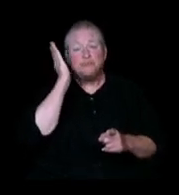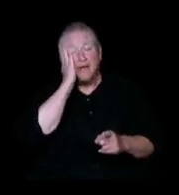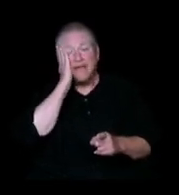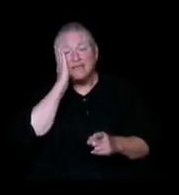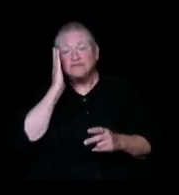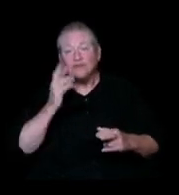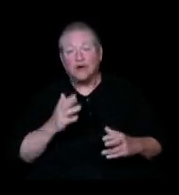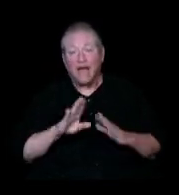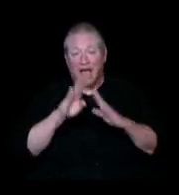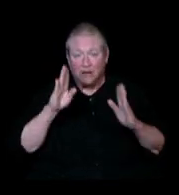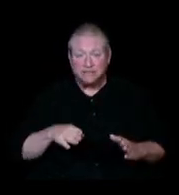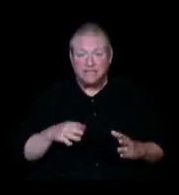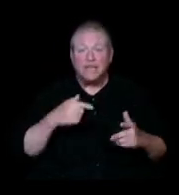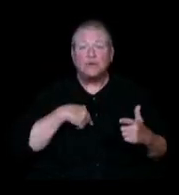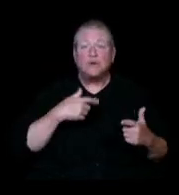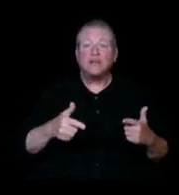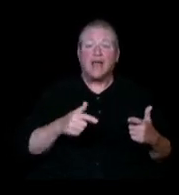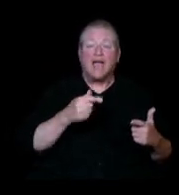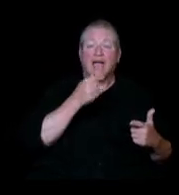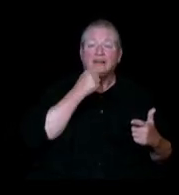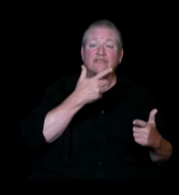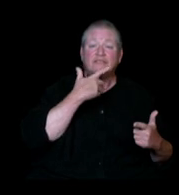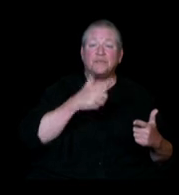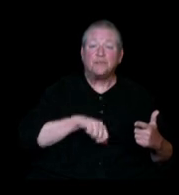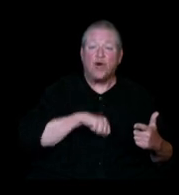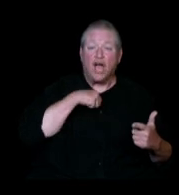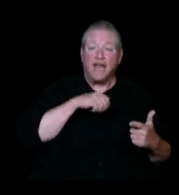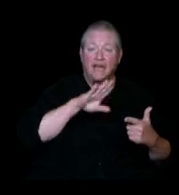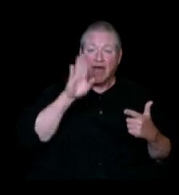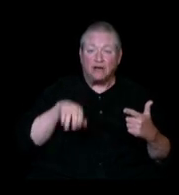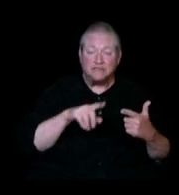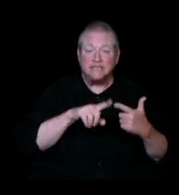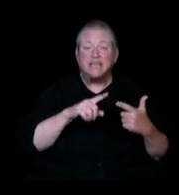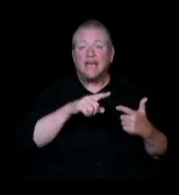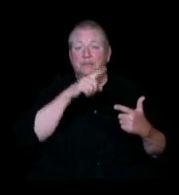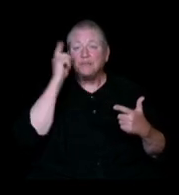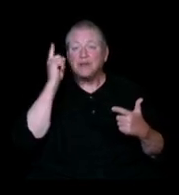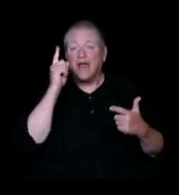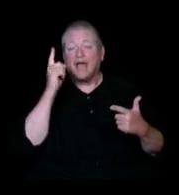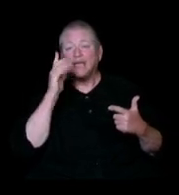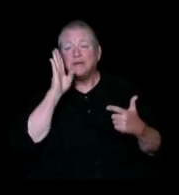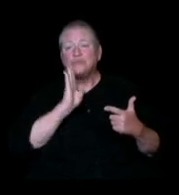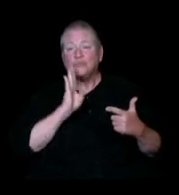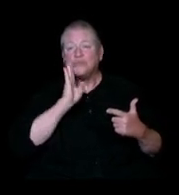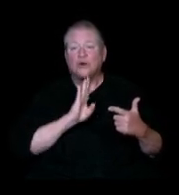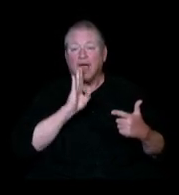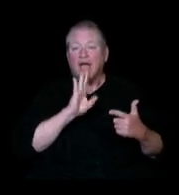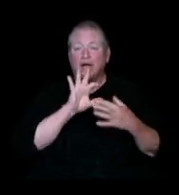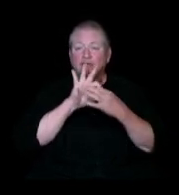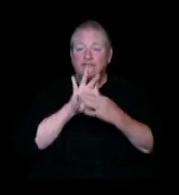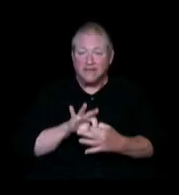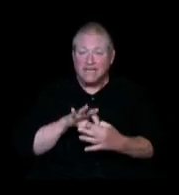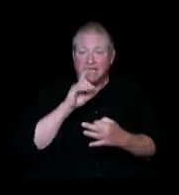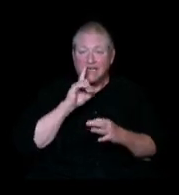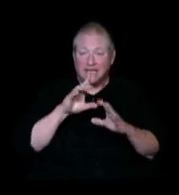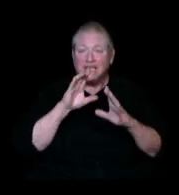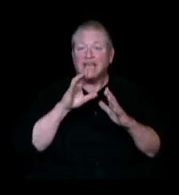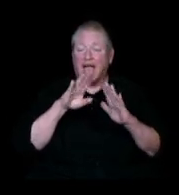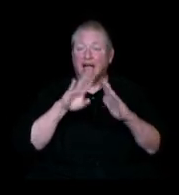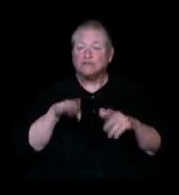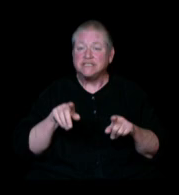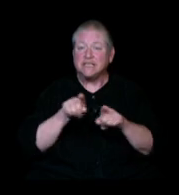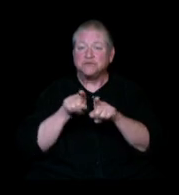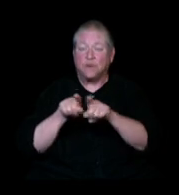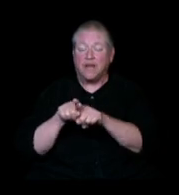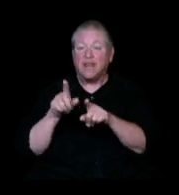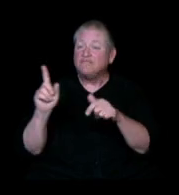Pride housing and will have new Black affinity housing on campus as well. Also, for the first time in 60